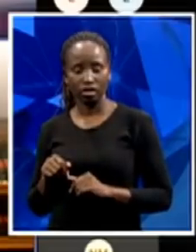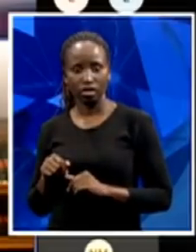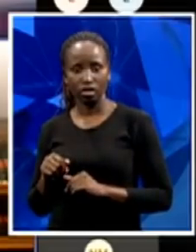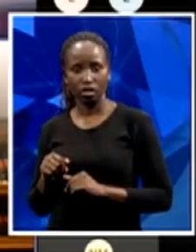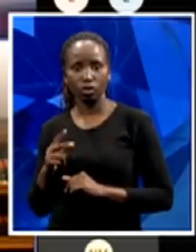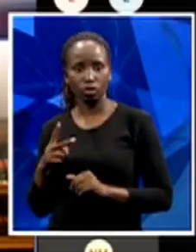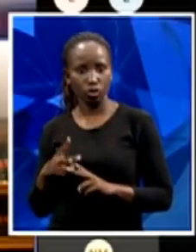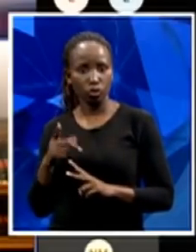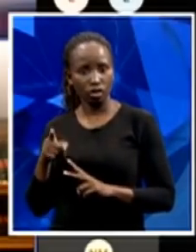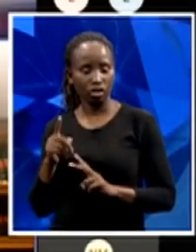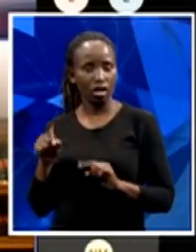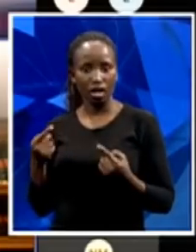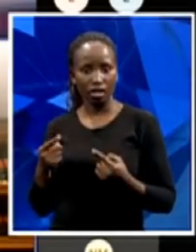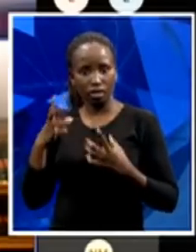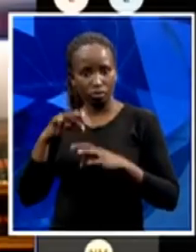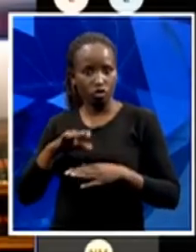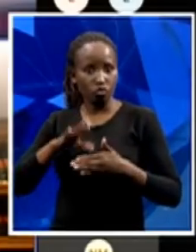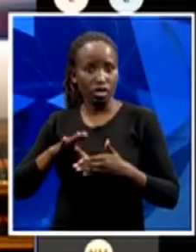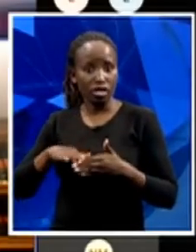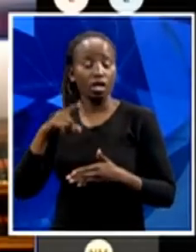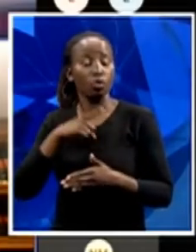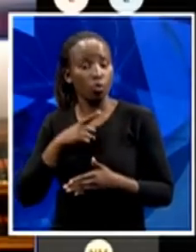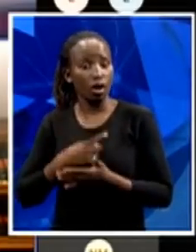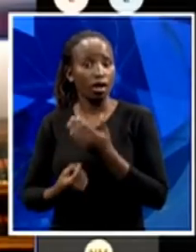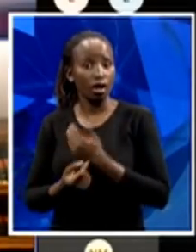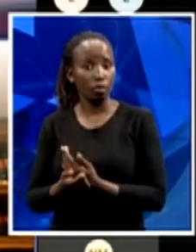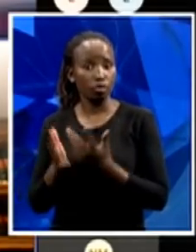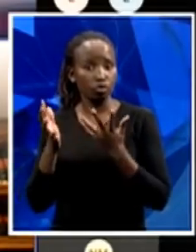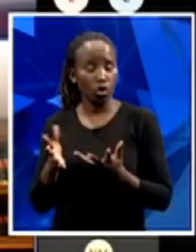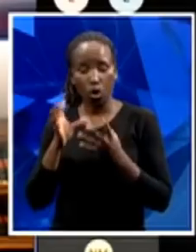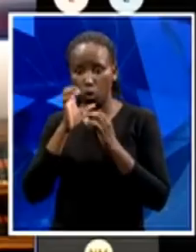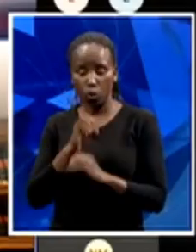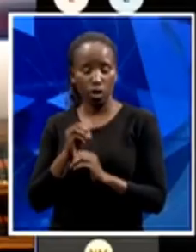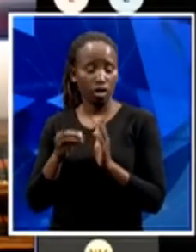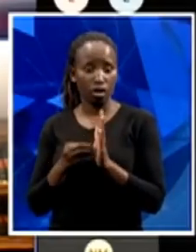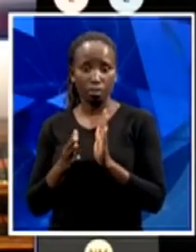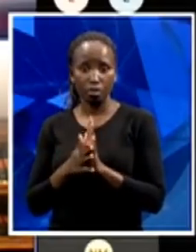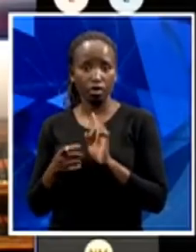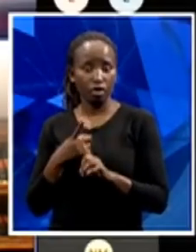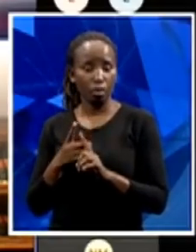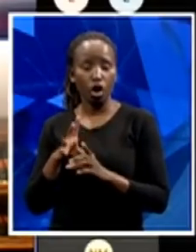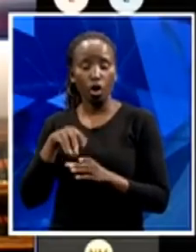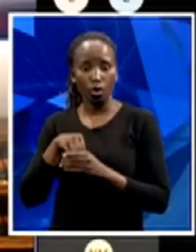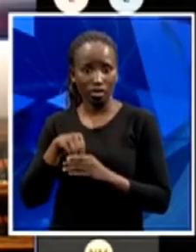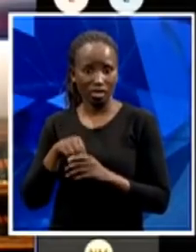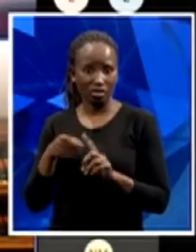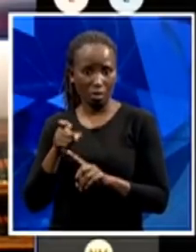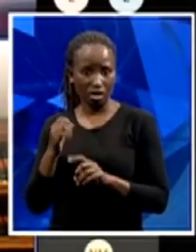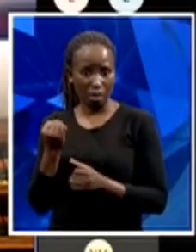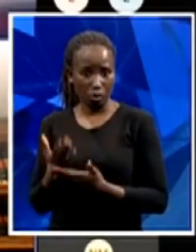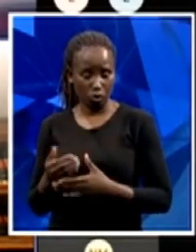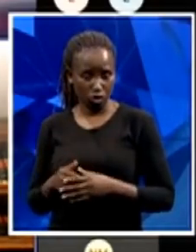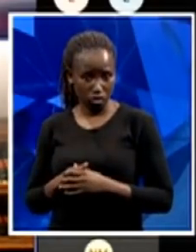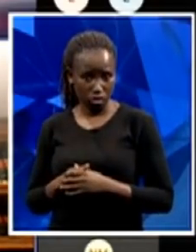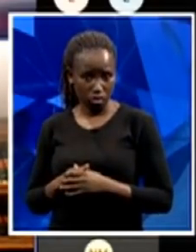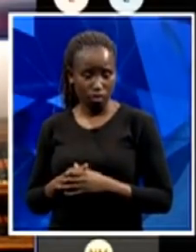relief needs to be adjudicated upon in the context of this application. And in support of urgency, all